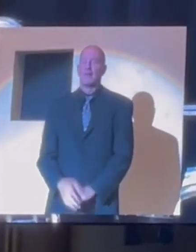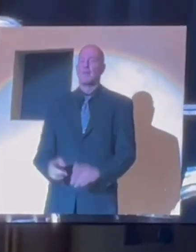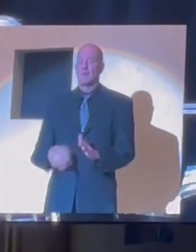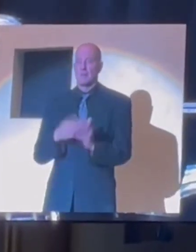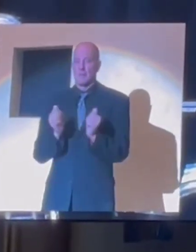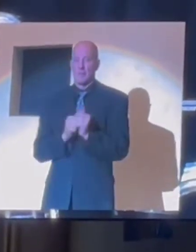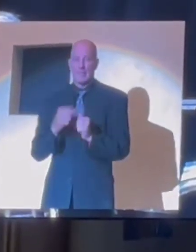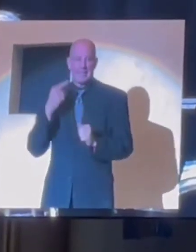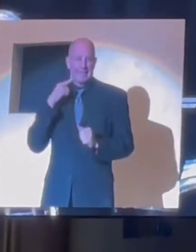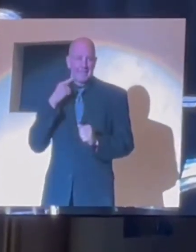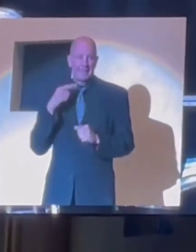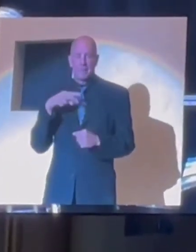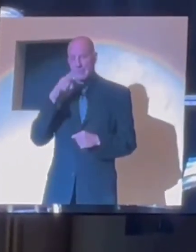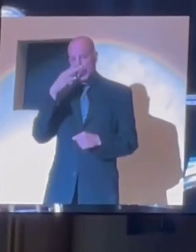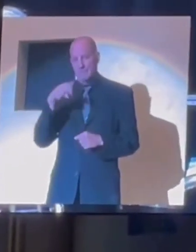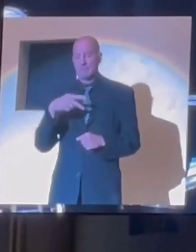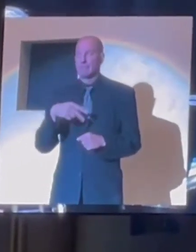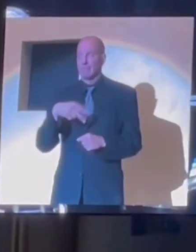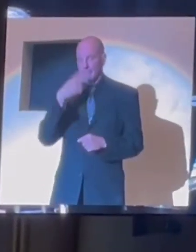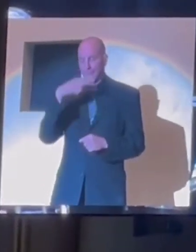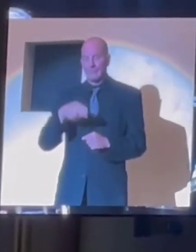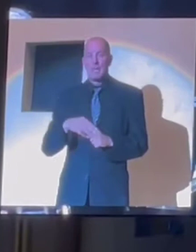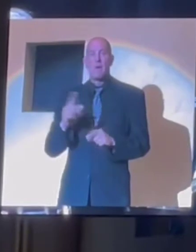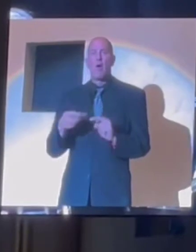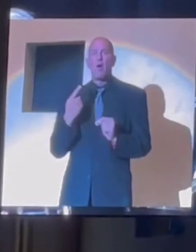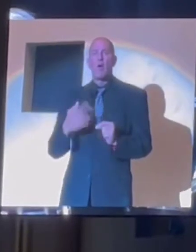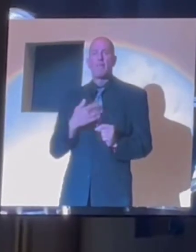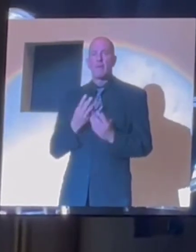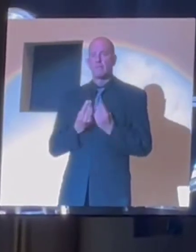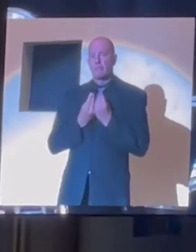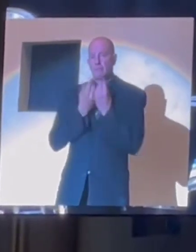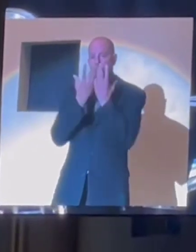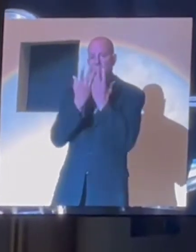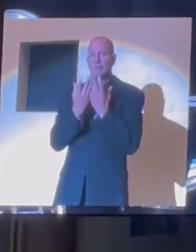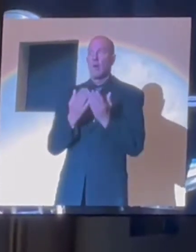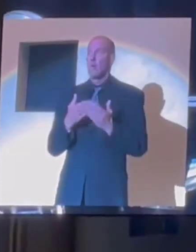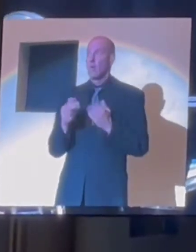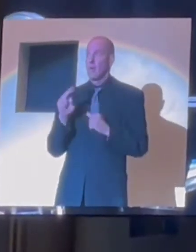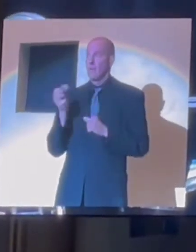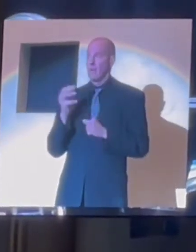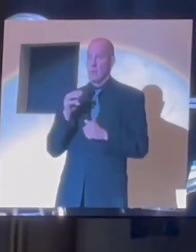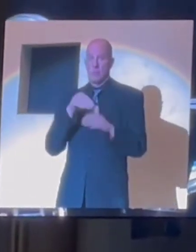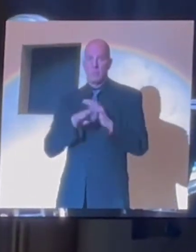But they always felt warm when Norm walked in.